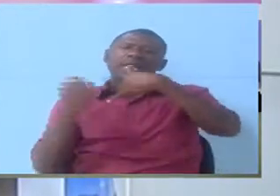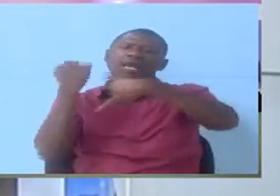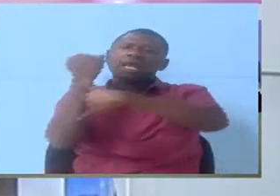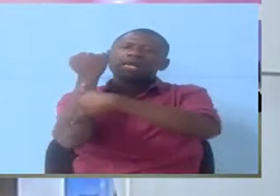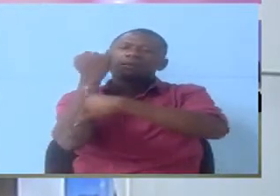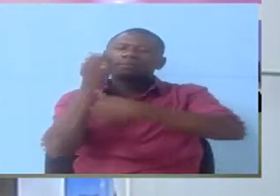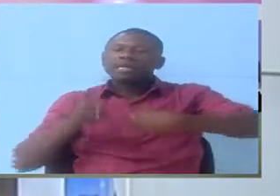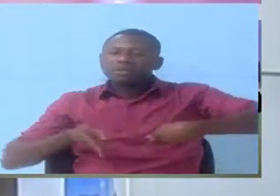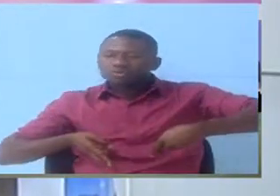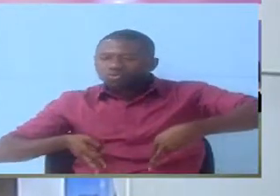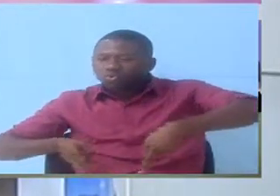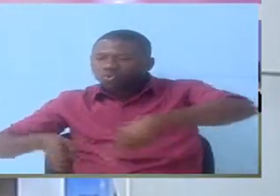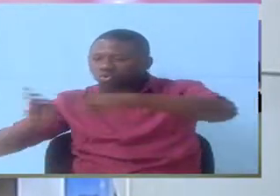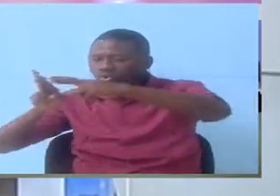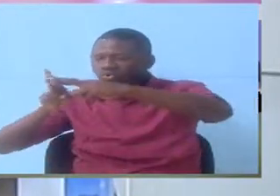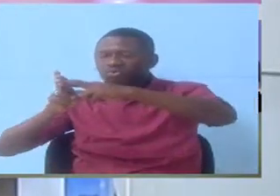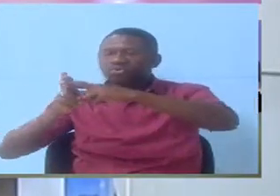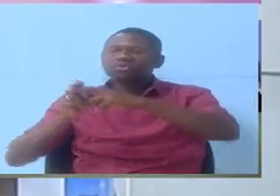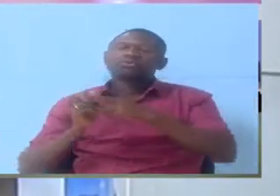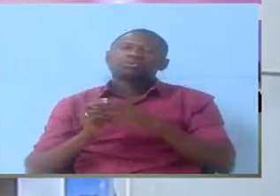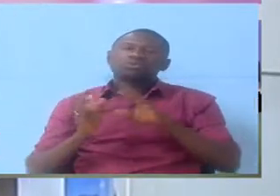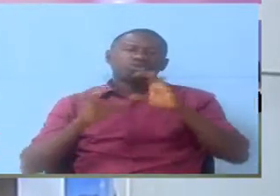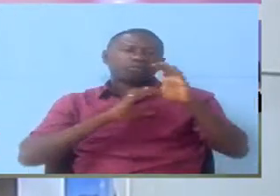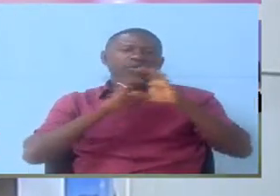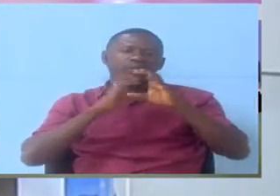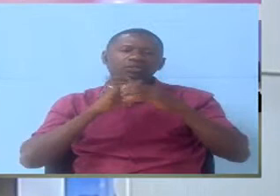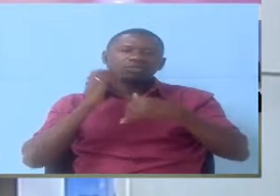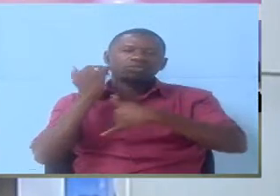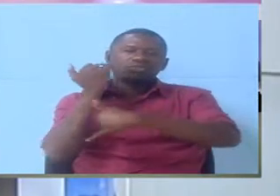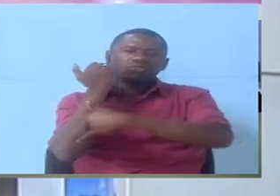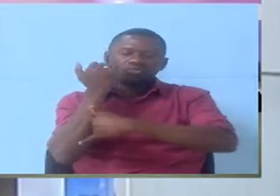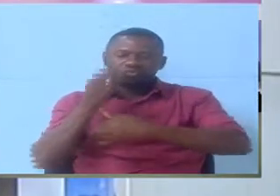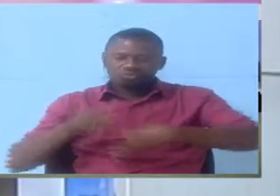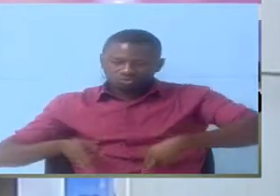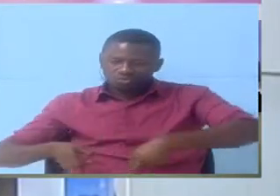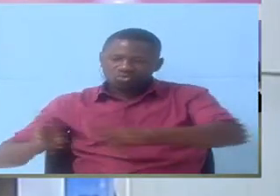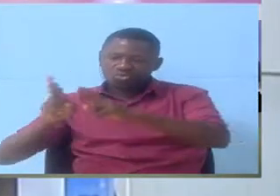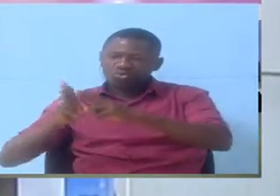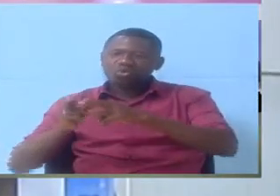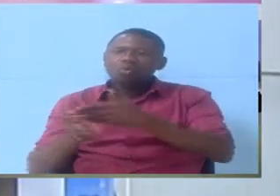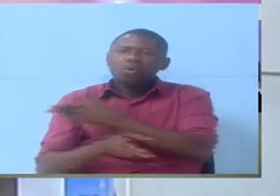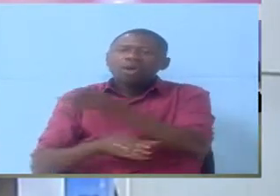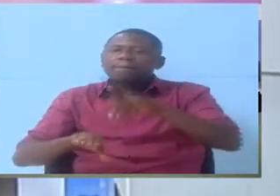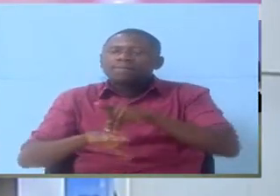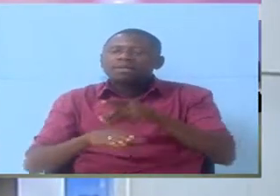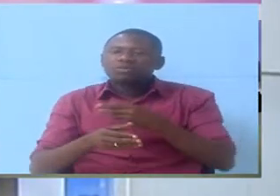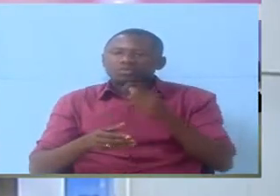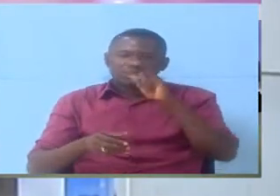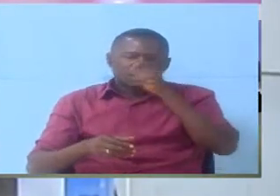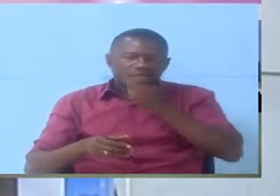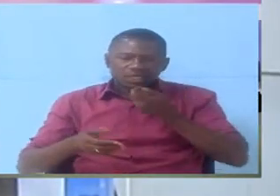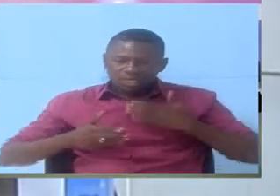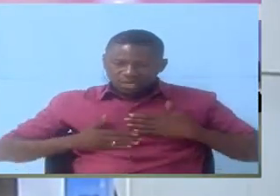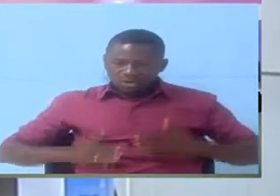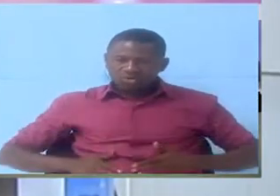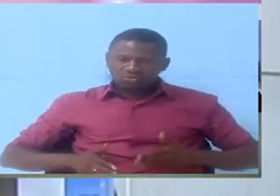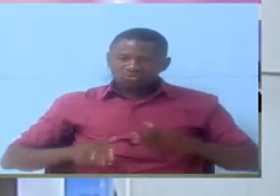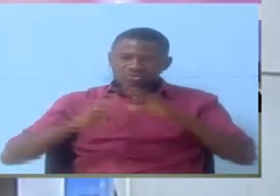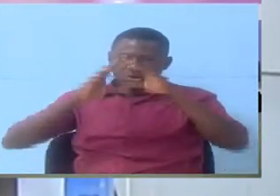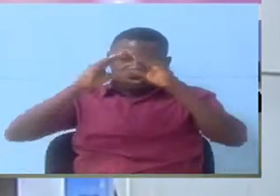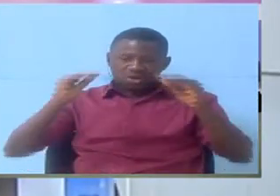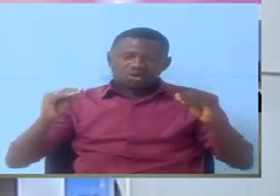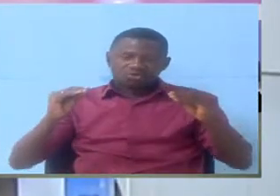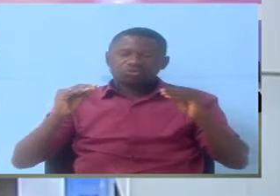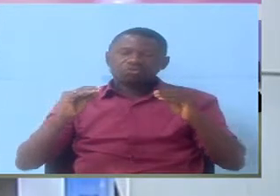road. Motolu muruta kata Gamtel mafangala telegraph road fure mortuary. Fure bumbedameng. The mortuary was open.